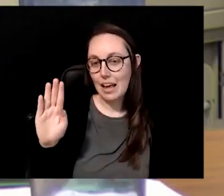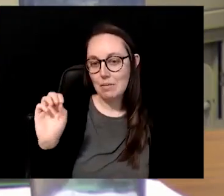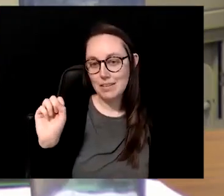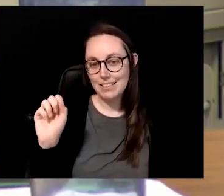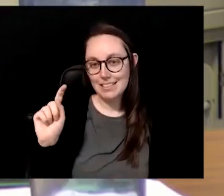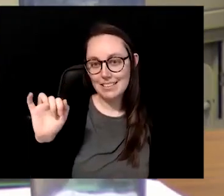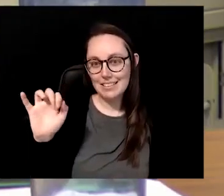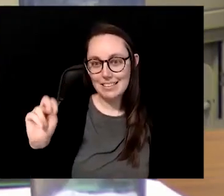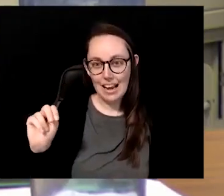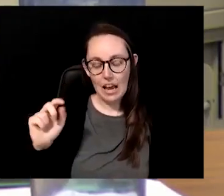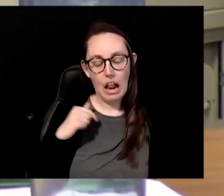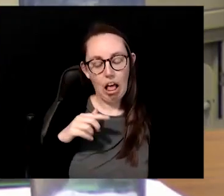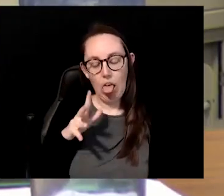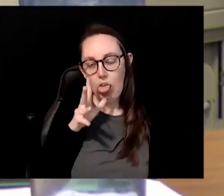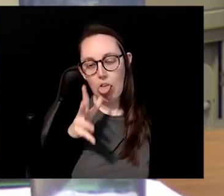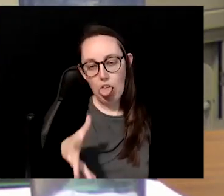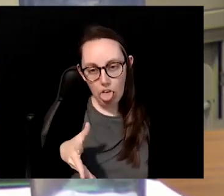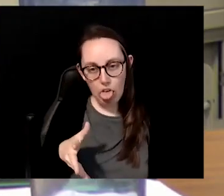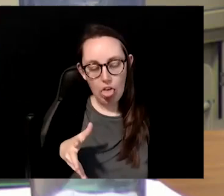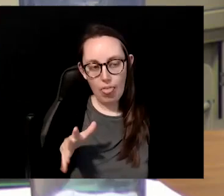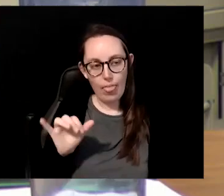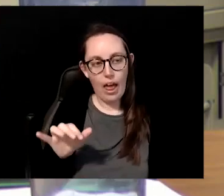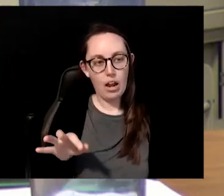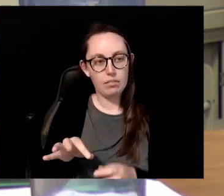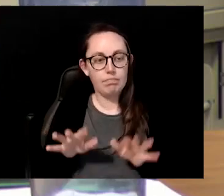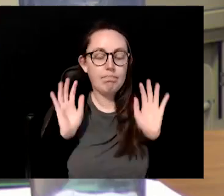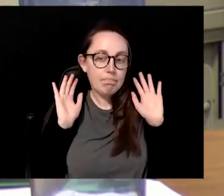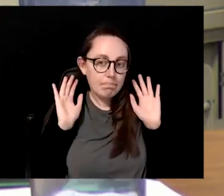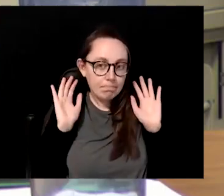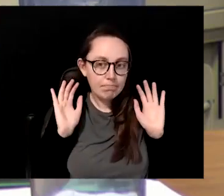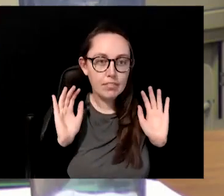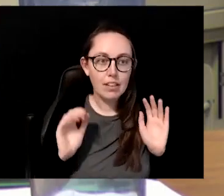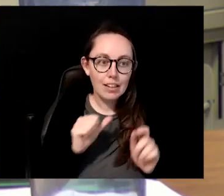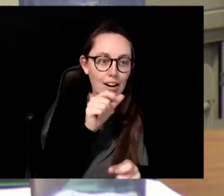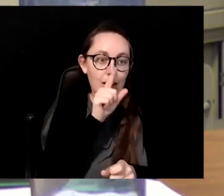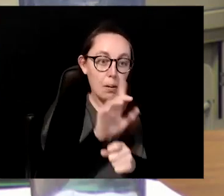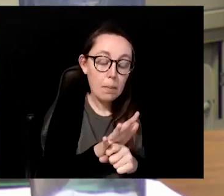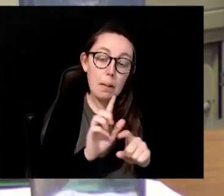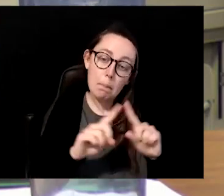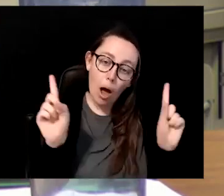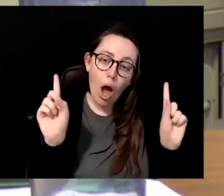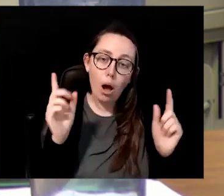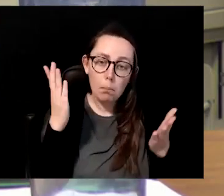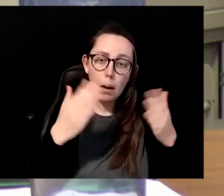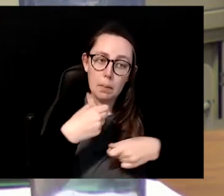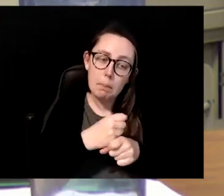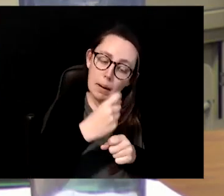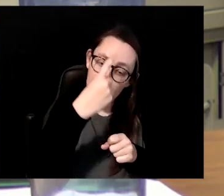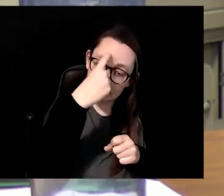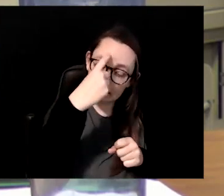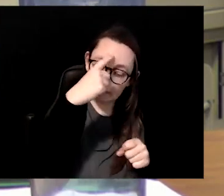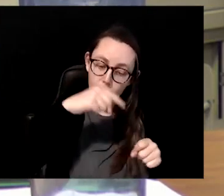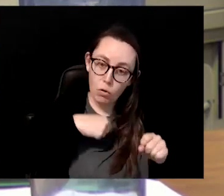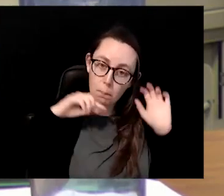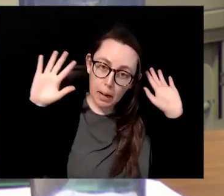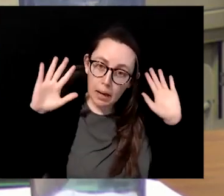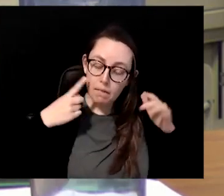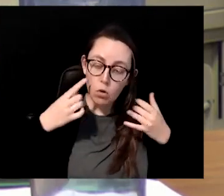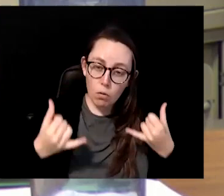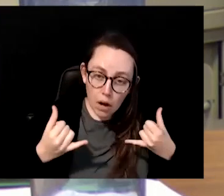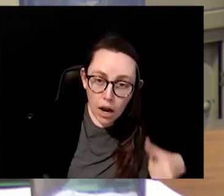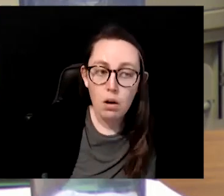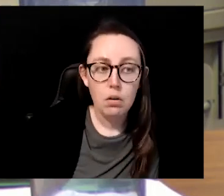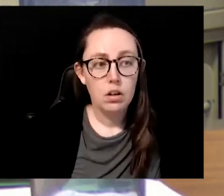right um but this might make sense to me in this moment um but I do want to say that that